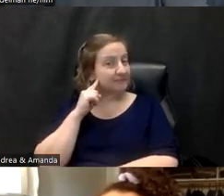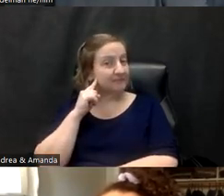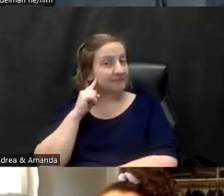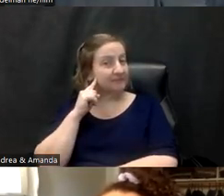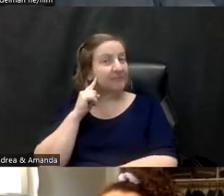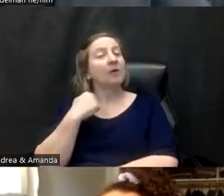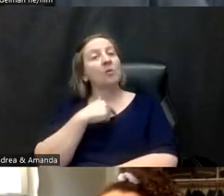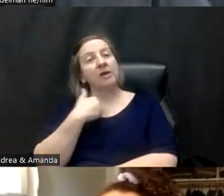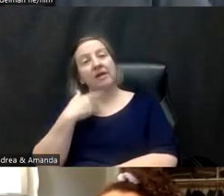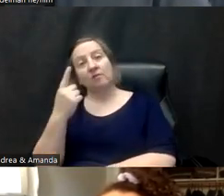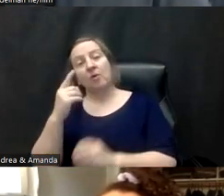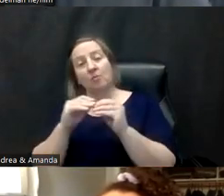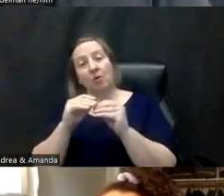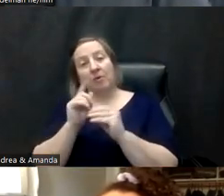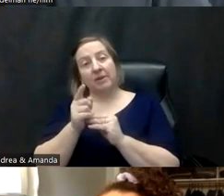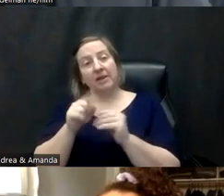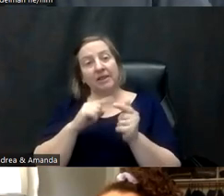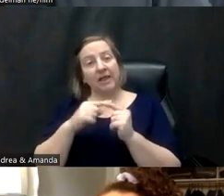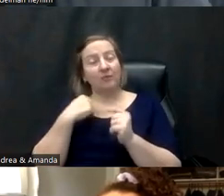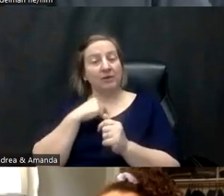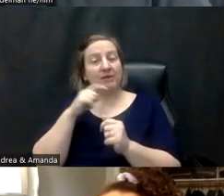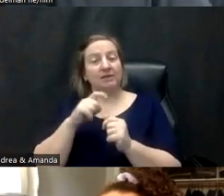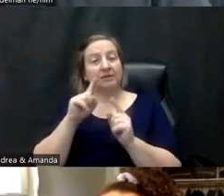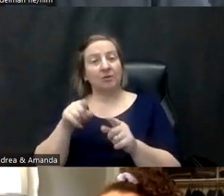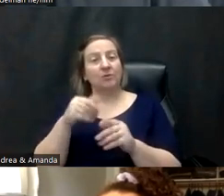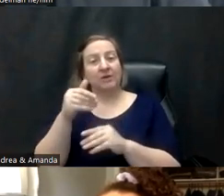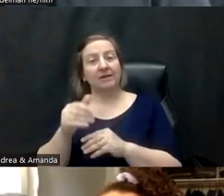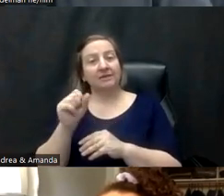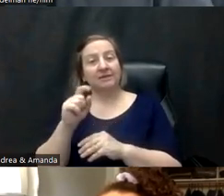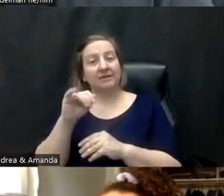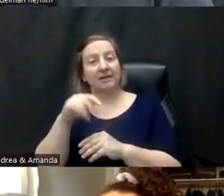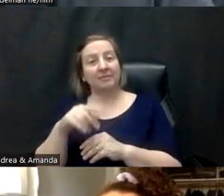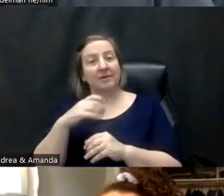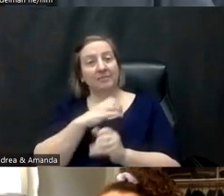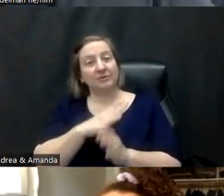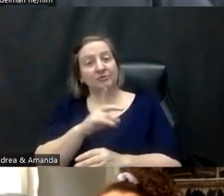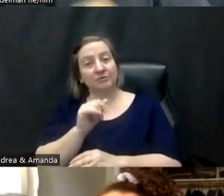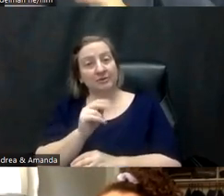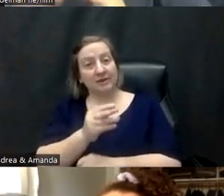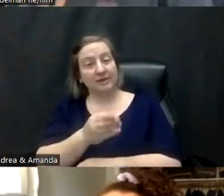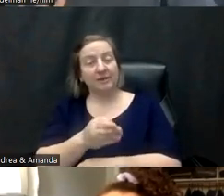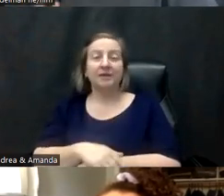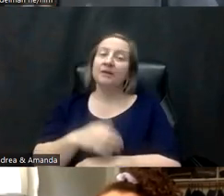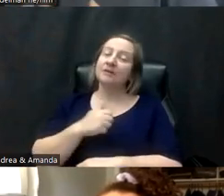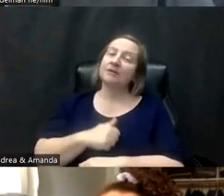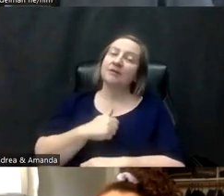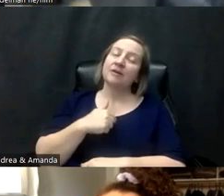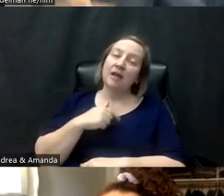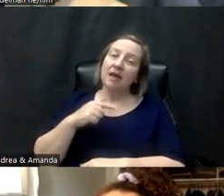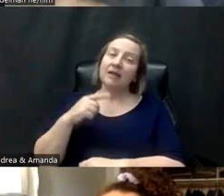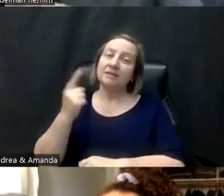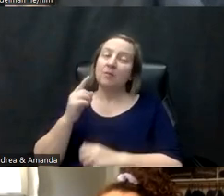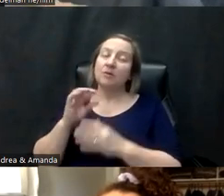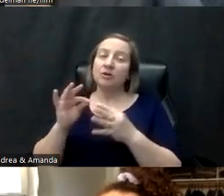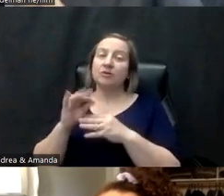We have one more minute and then we need to go to next steps. Let's go, Commissioner Dan. Sorry, I just, somebody talked